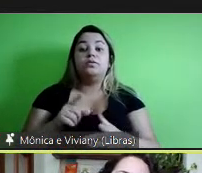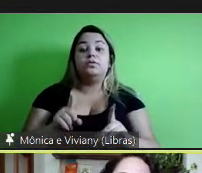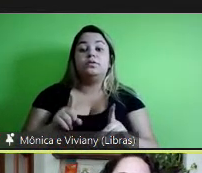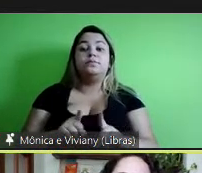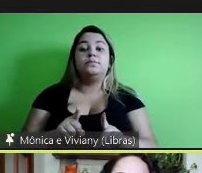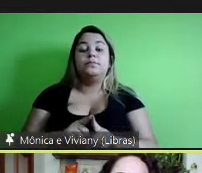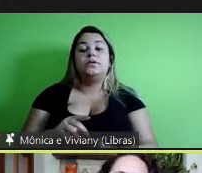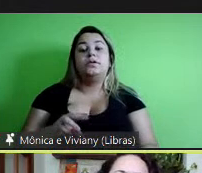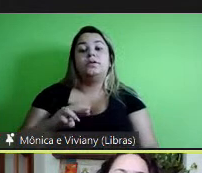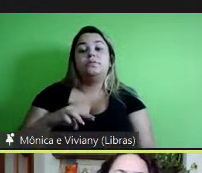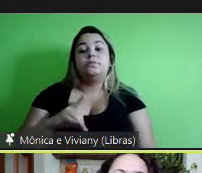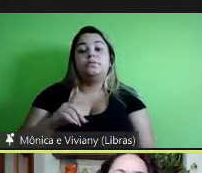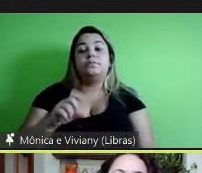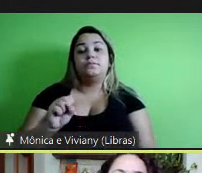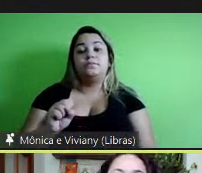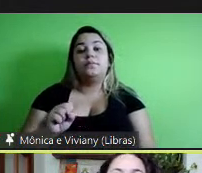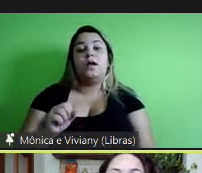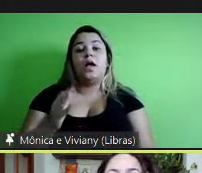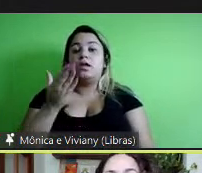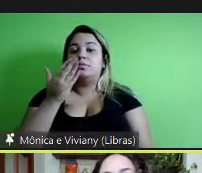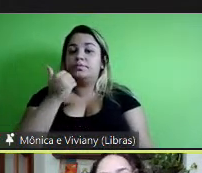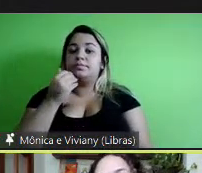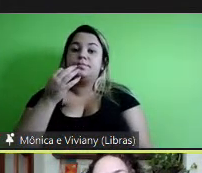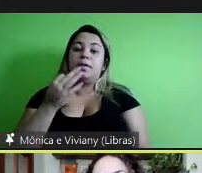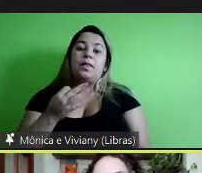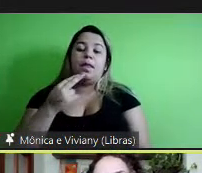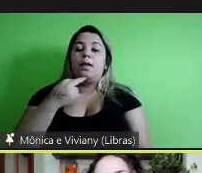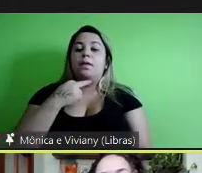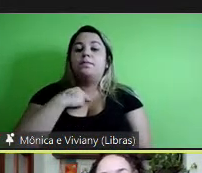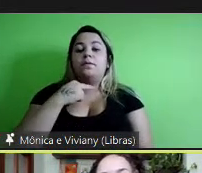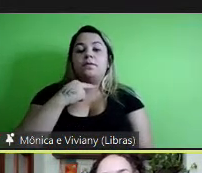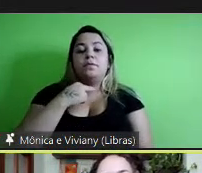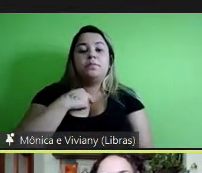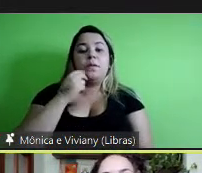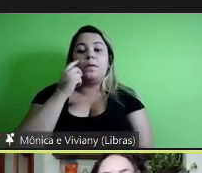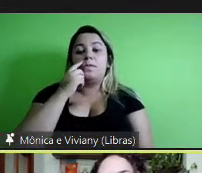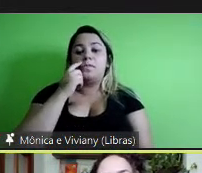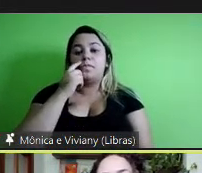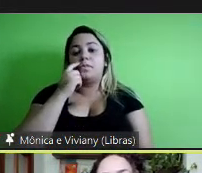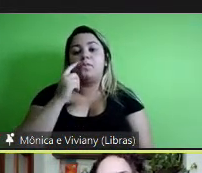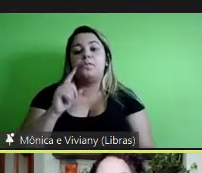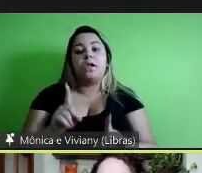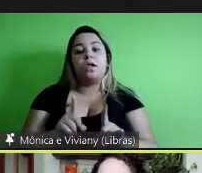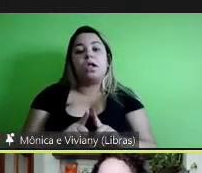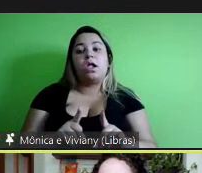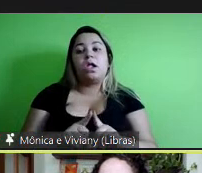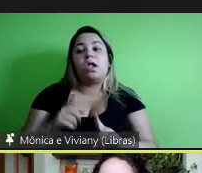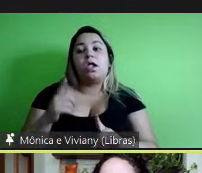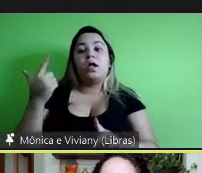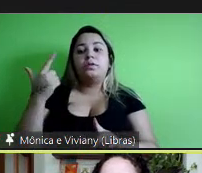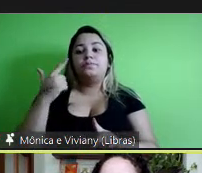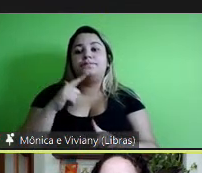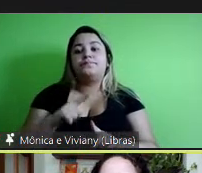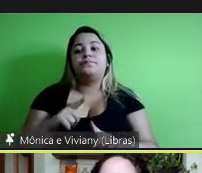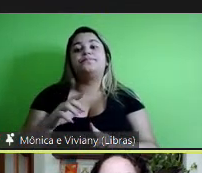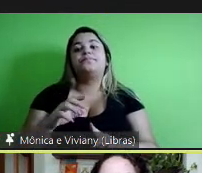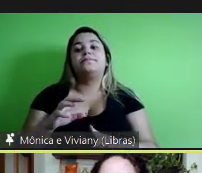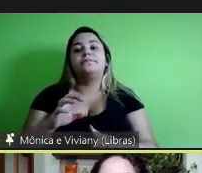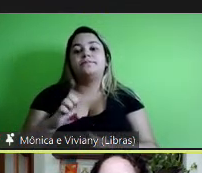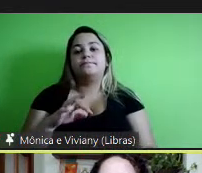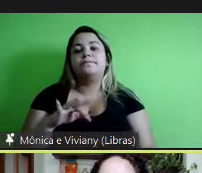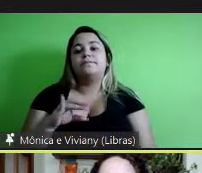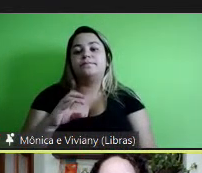and are inalienable. So to guarantee this right, they cannot compromise the guarantee of the other